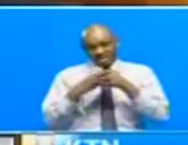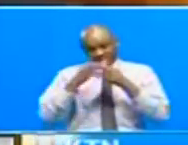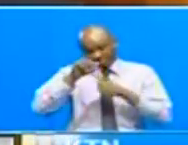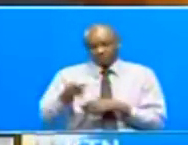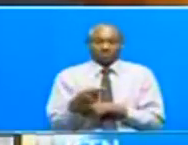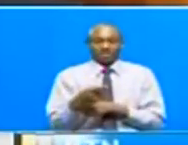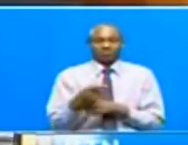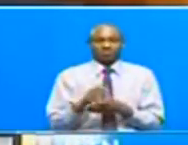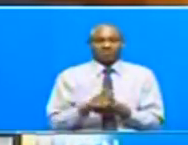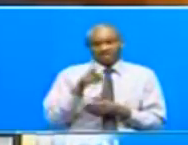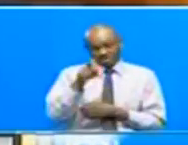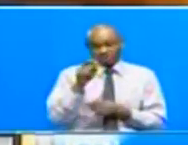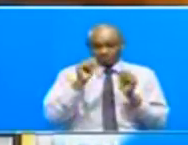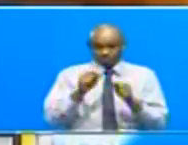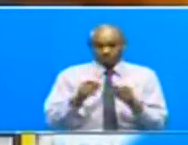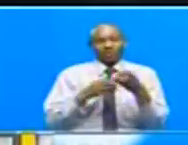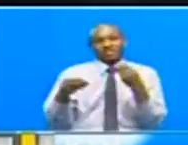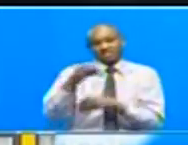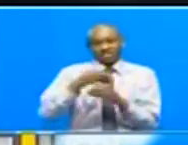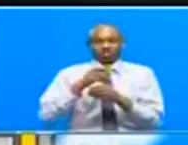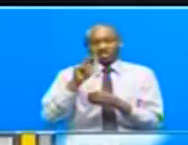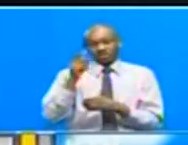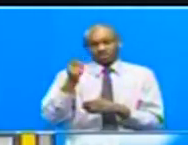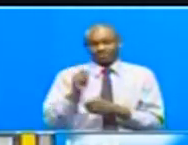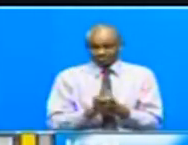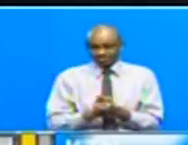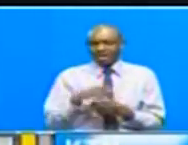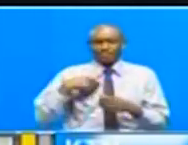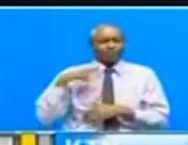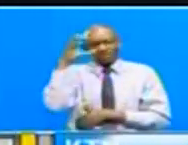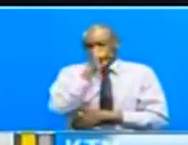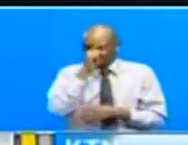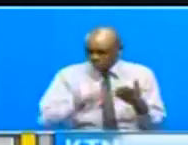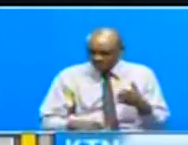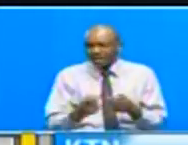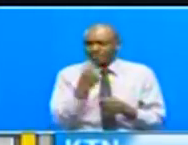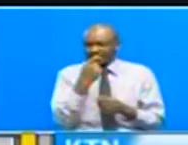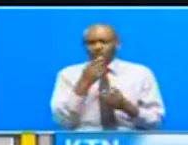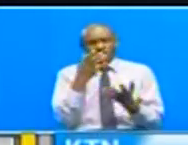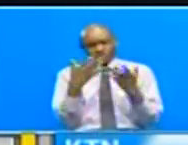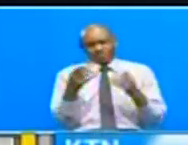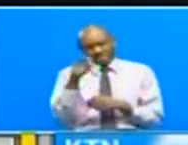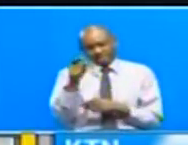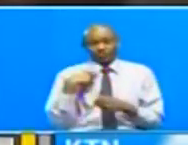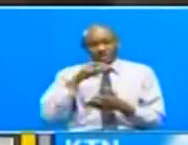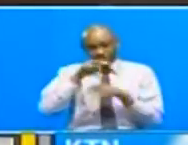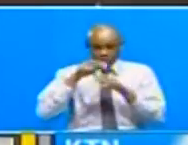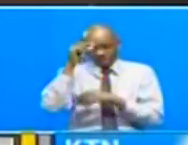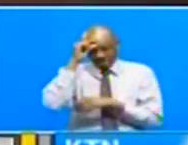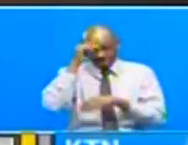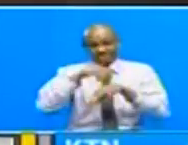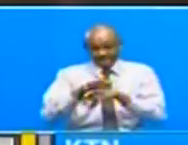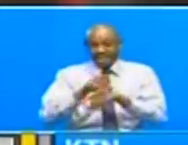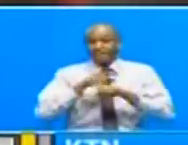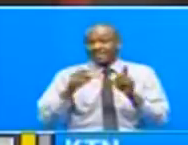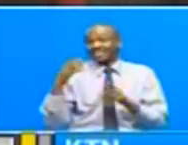808,000. At today's exchange rates. The popular assumption has been that the medical equipment was leased by the national government, but the